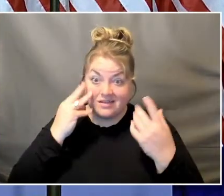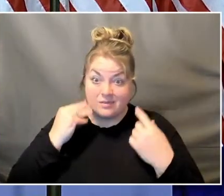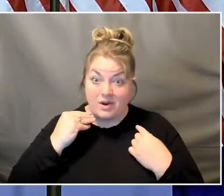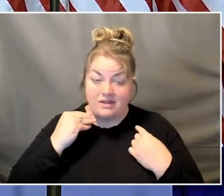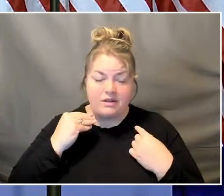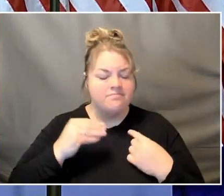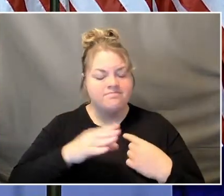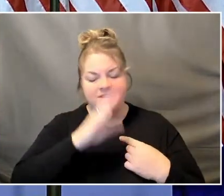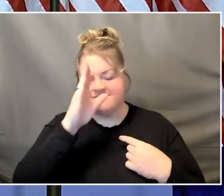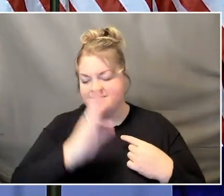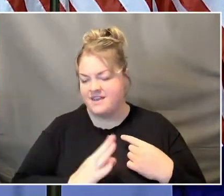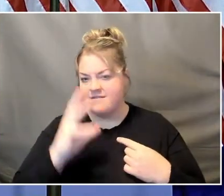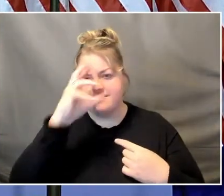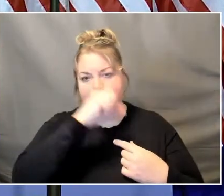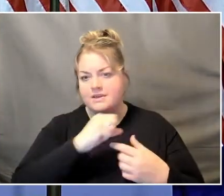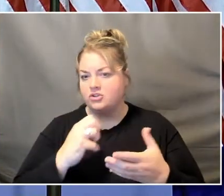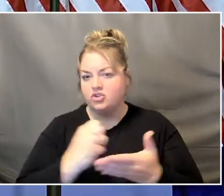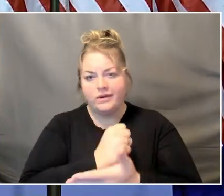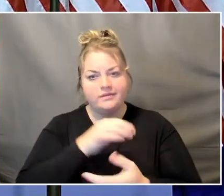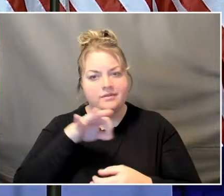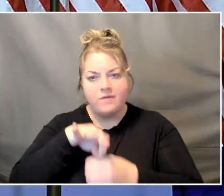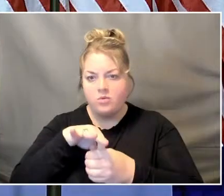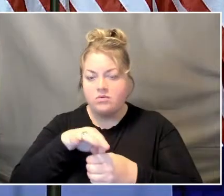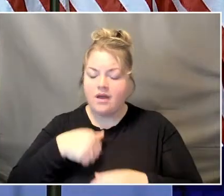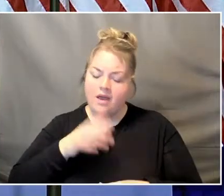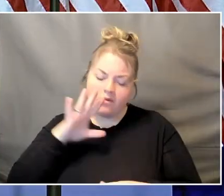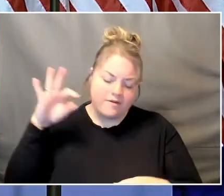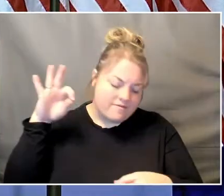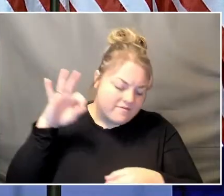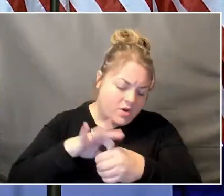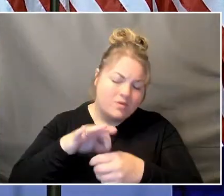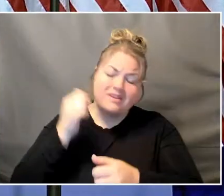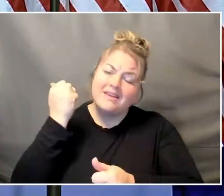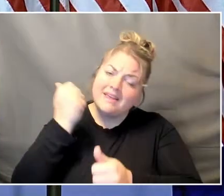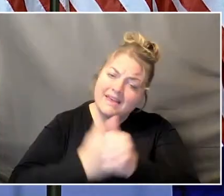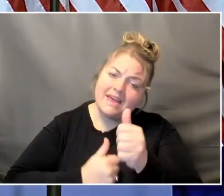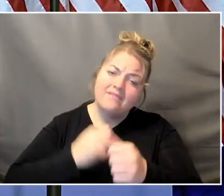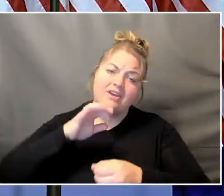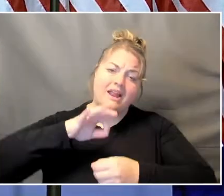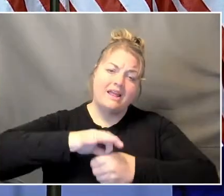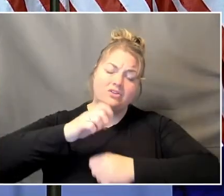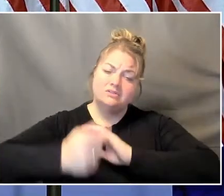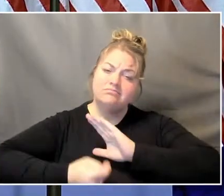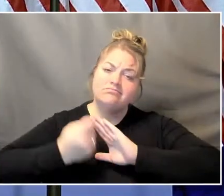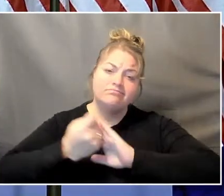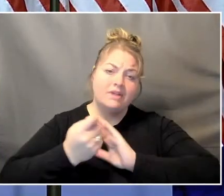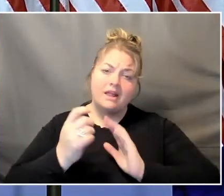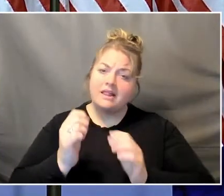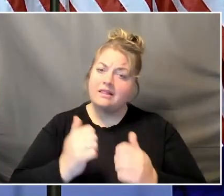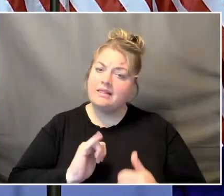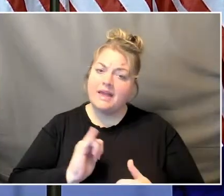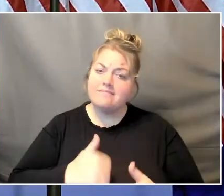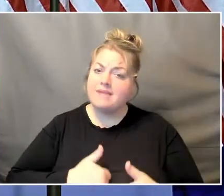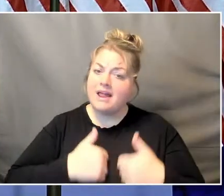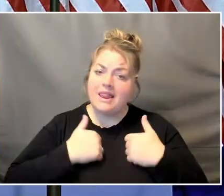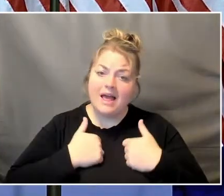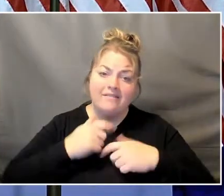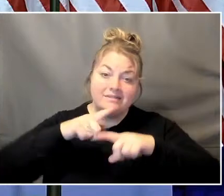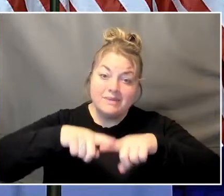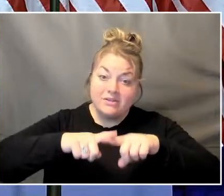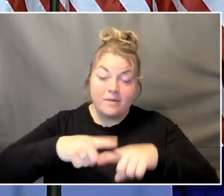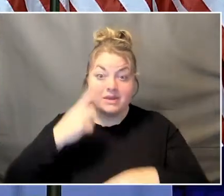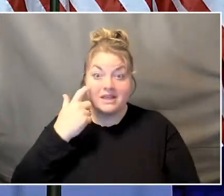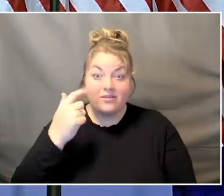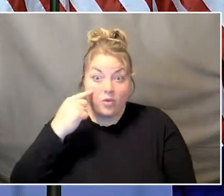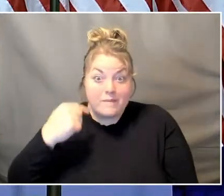again miss an opportunity to vote. I will cast my ballot in every election like my life depends on it, because for me and so many others